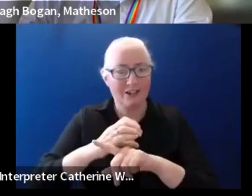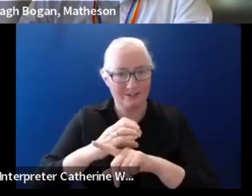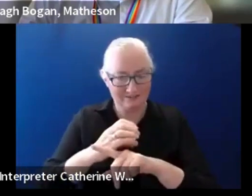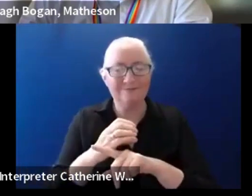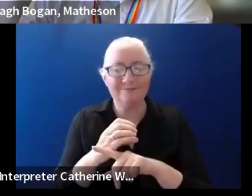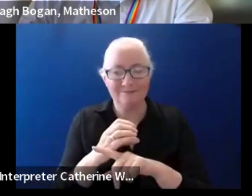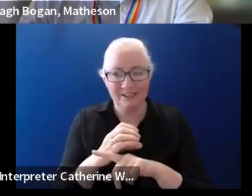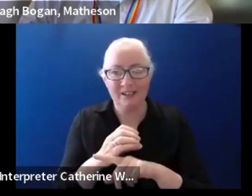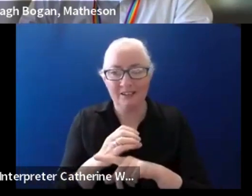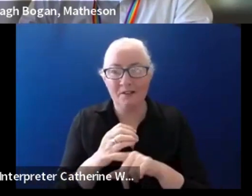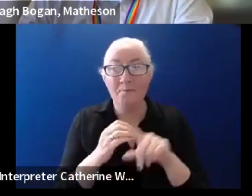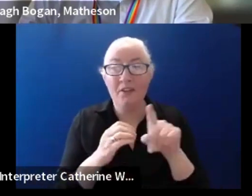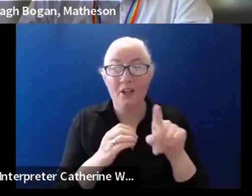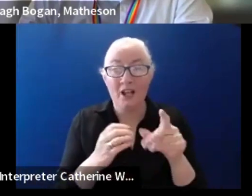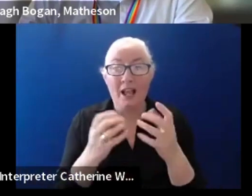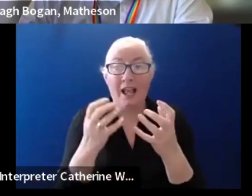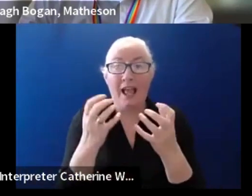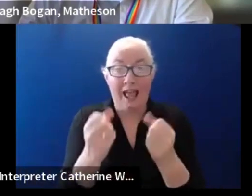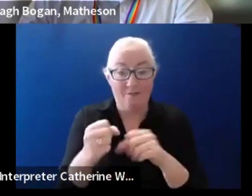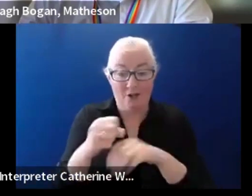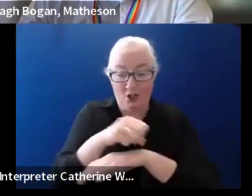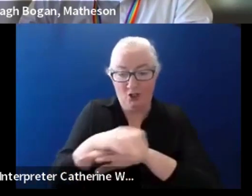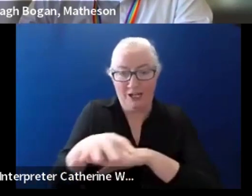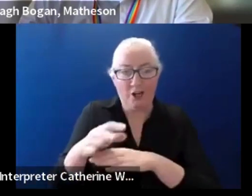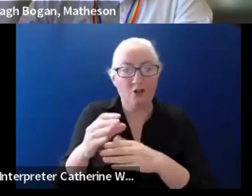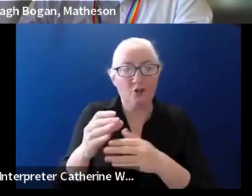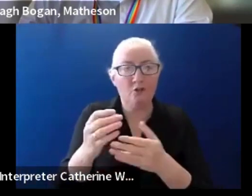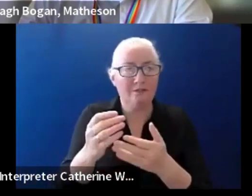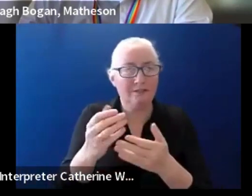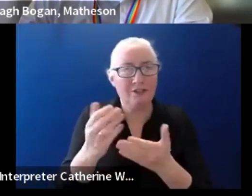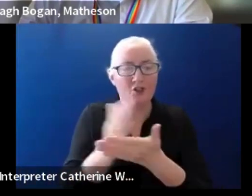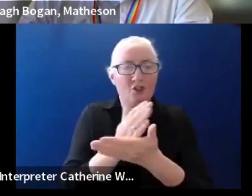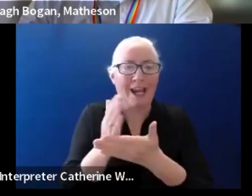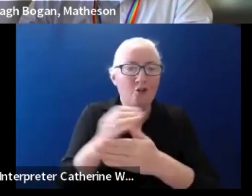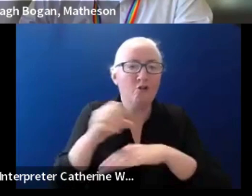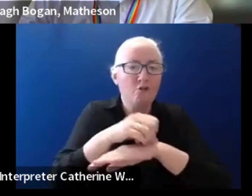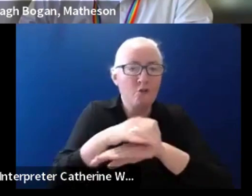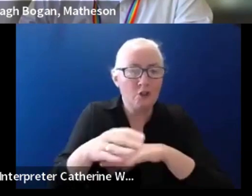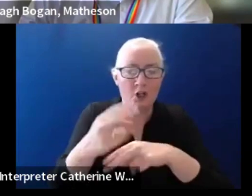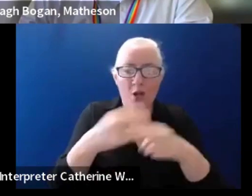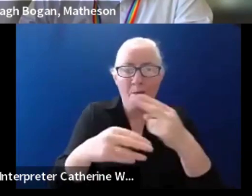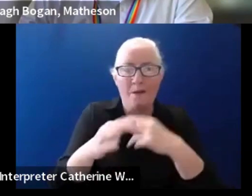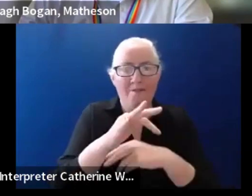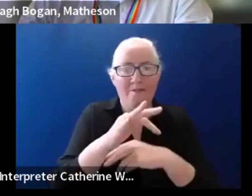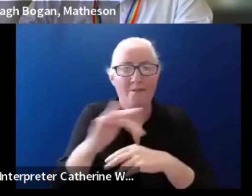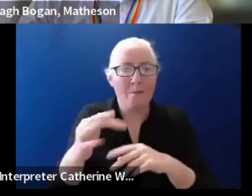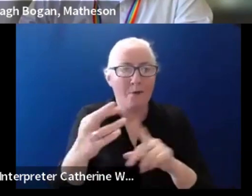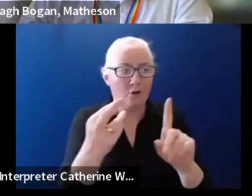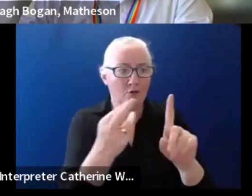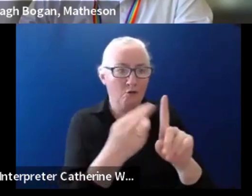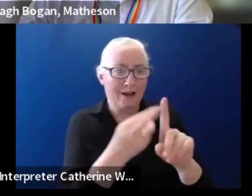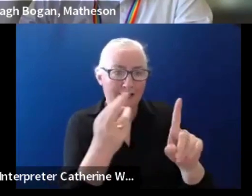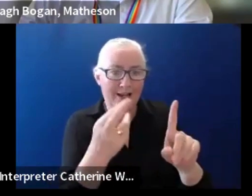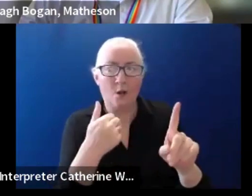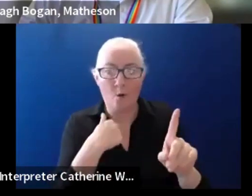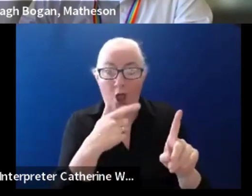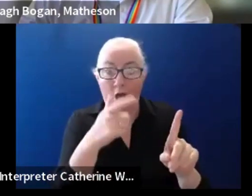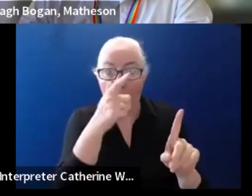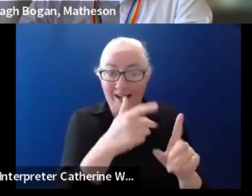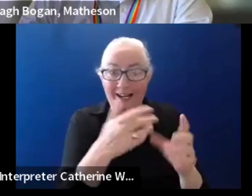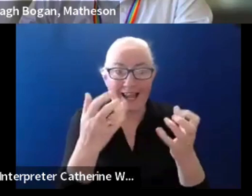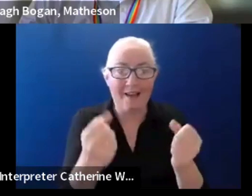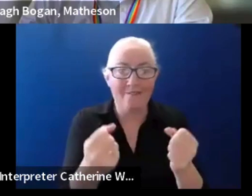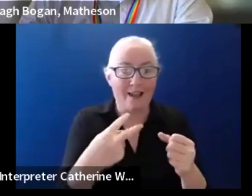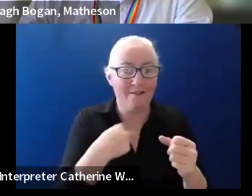think, the origin of the Shared Roots series came really from the recognition that we are very lucky to have a